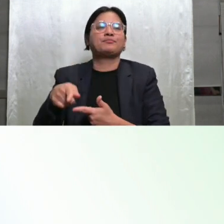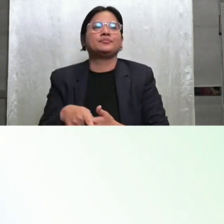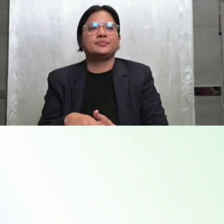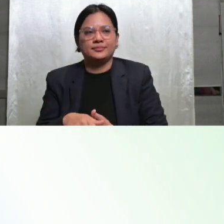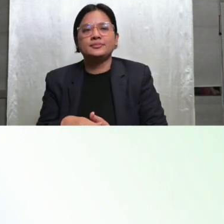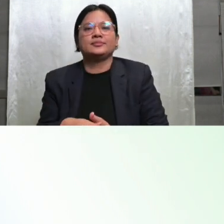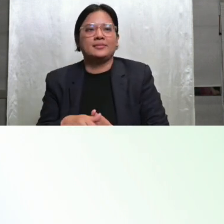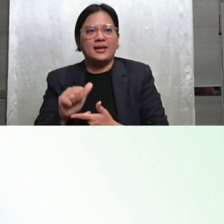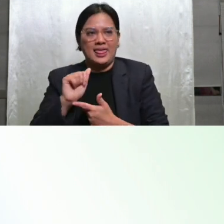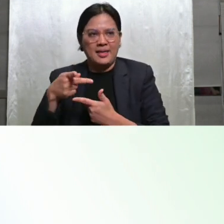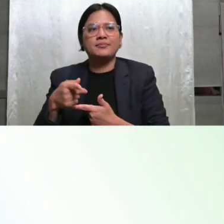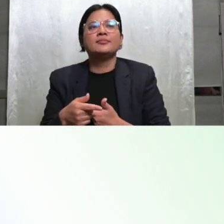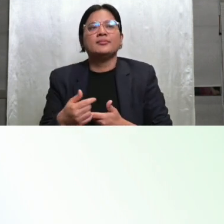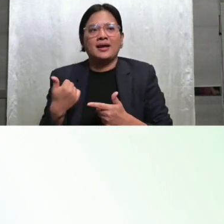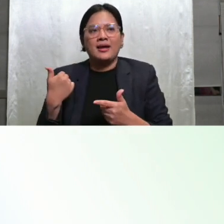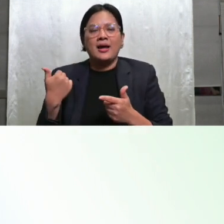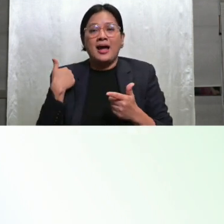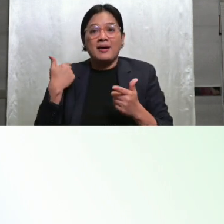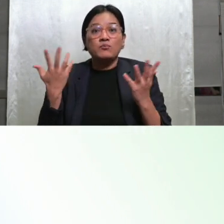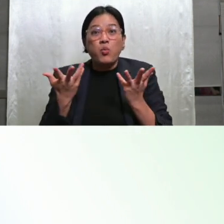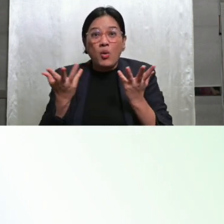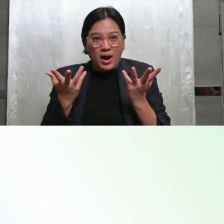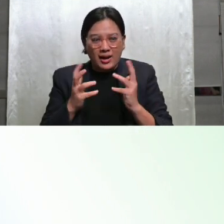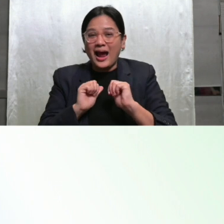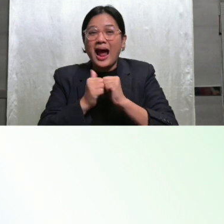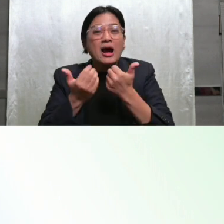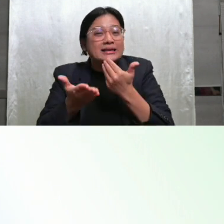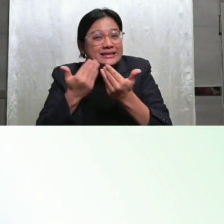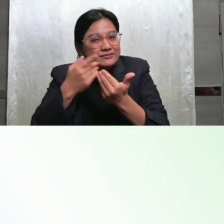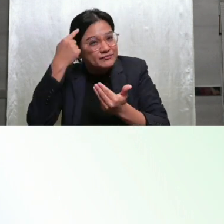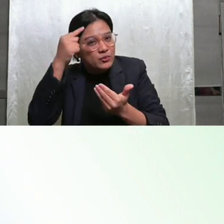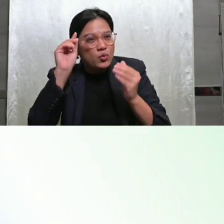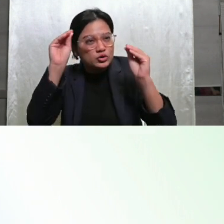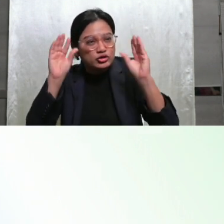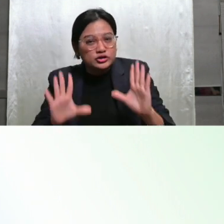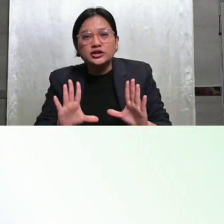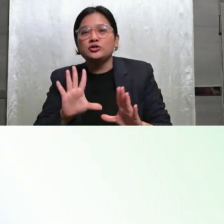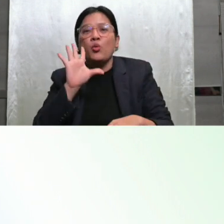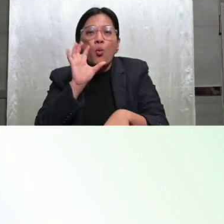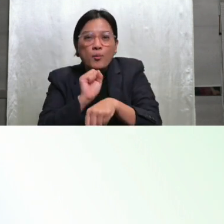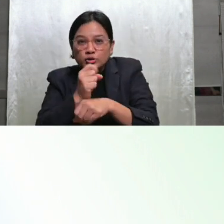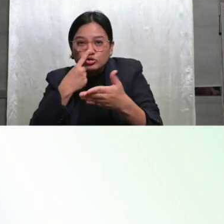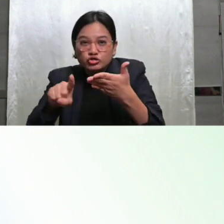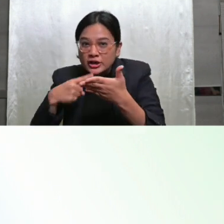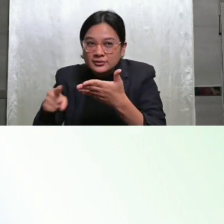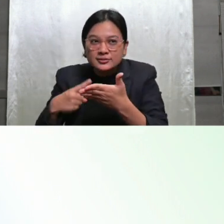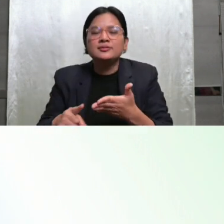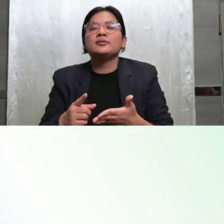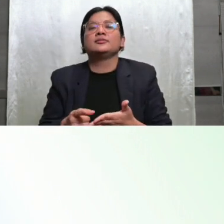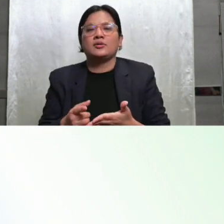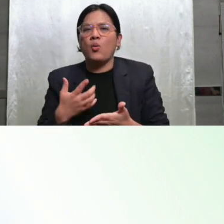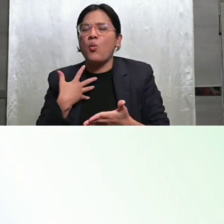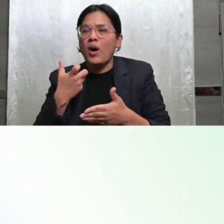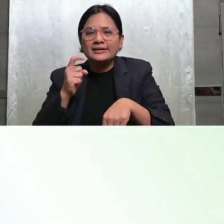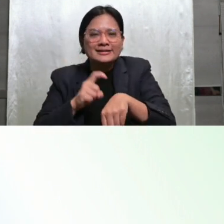Within Courseology, students submit their programming assignments. Codavery, working behind the scenes, effortlessly identifies errors